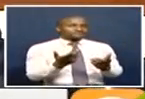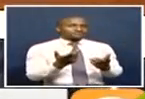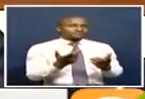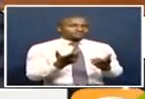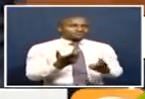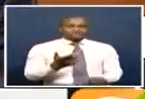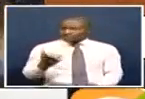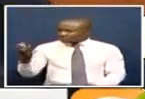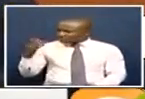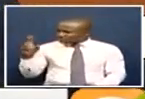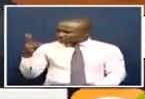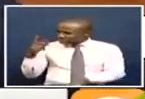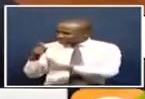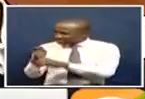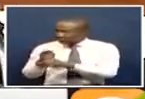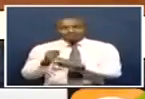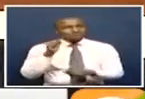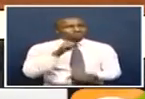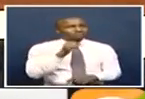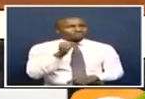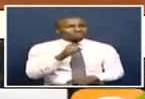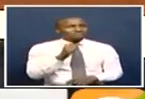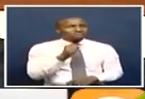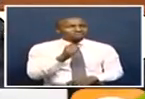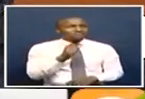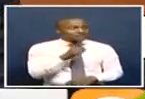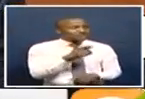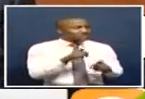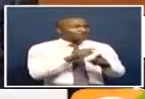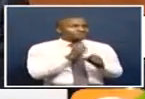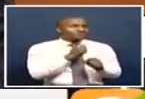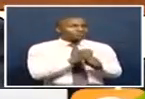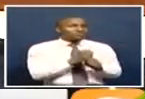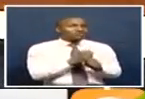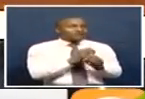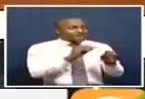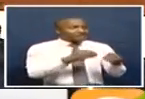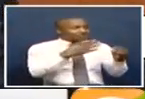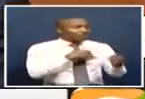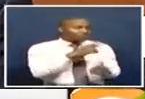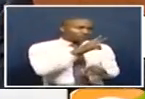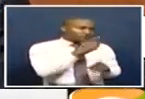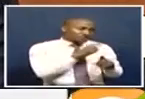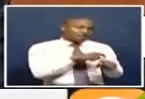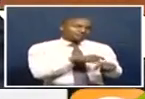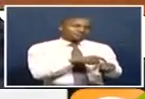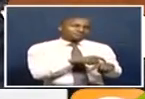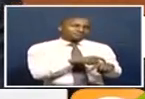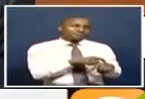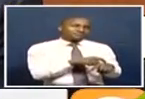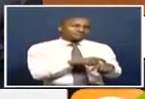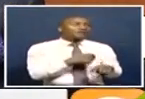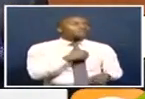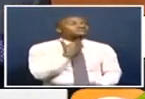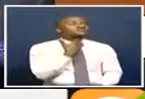terms? I think so. People should, because this is like employment. Let people have some two terms and so on and so on. But you know, I don't want to